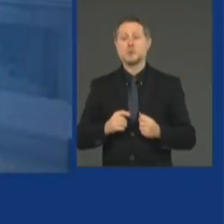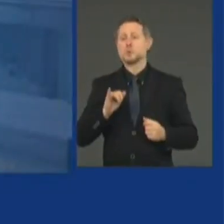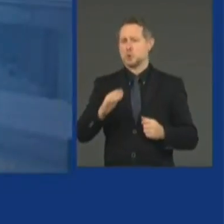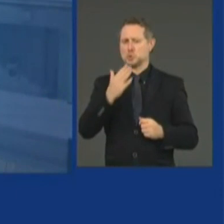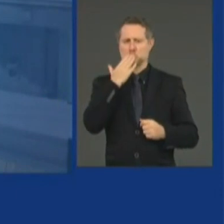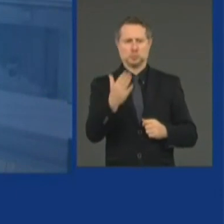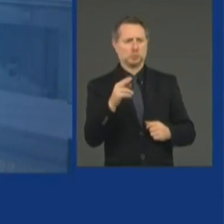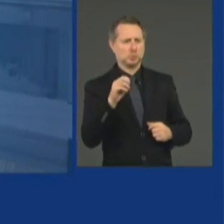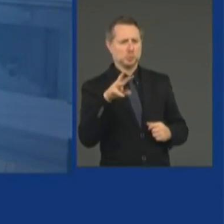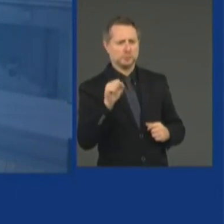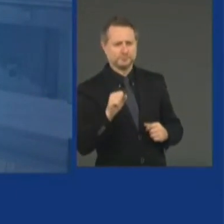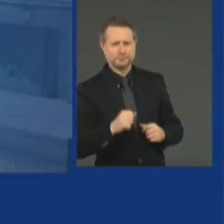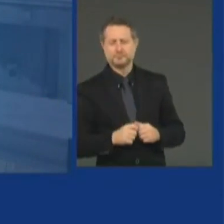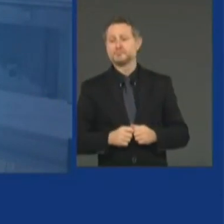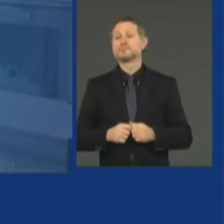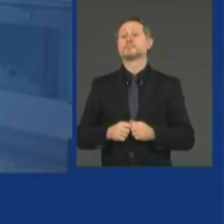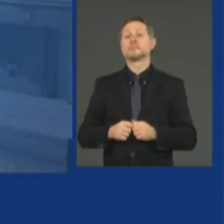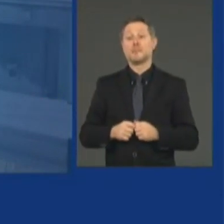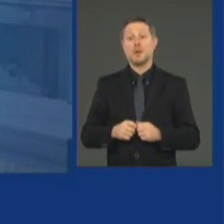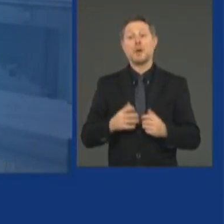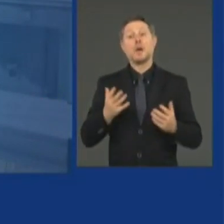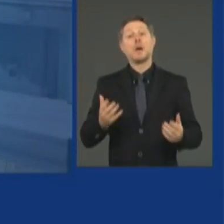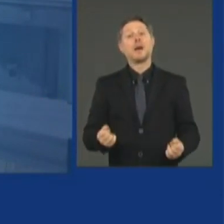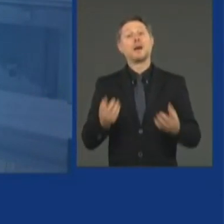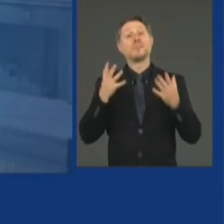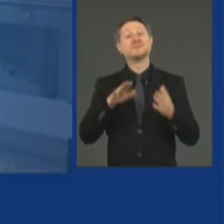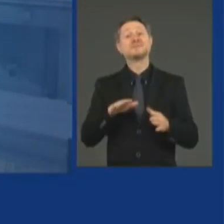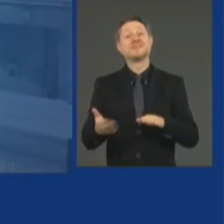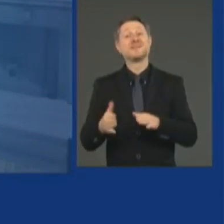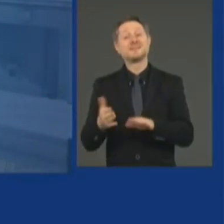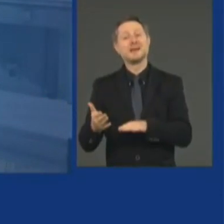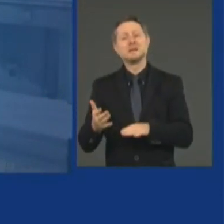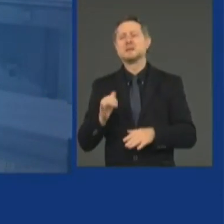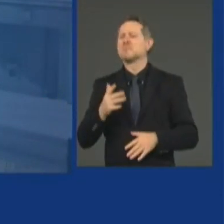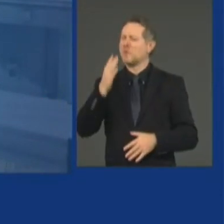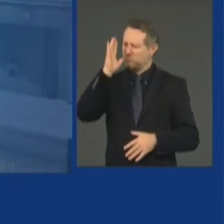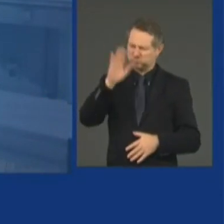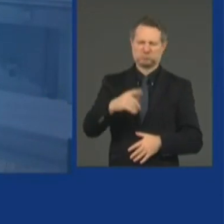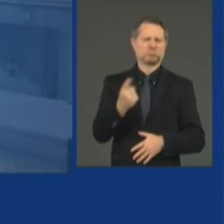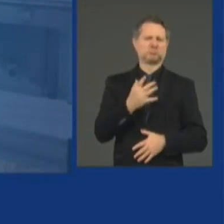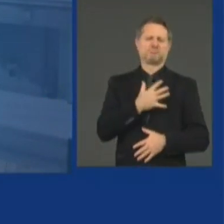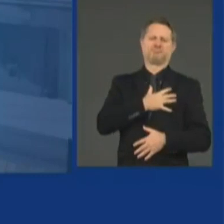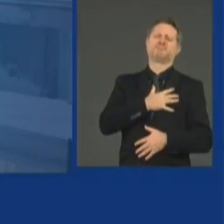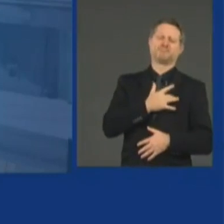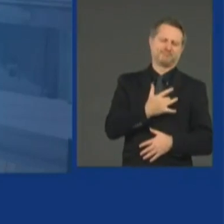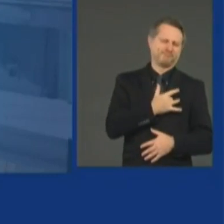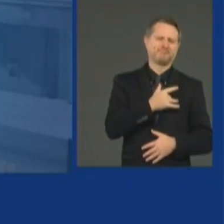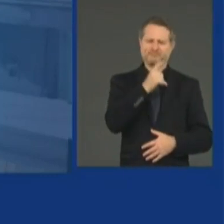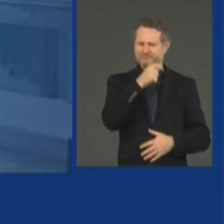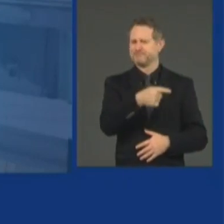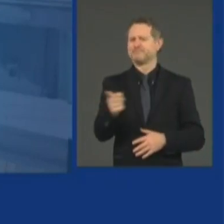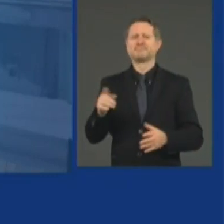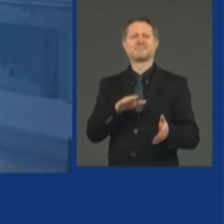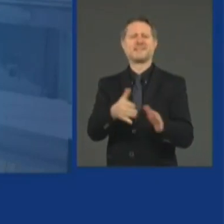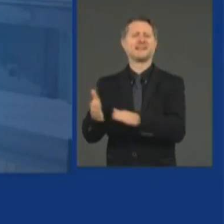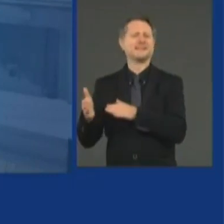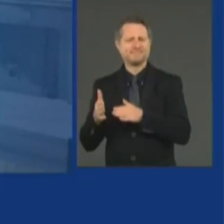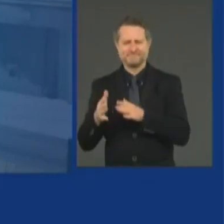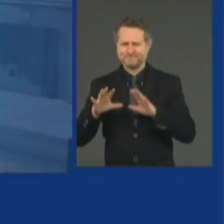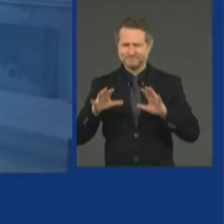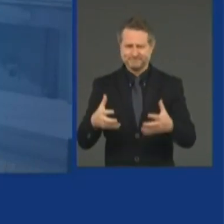news. The number that breaks my heart every day, the number of deaths,